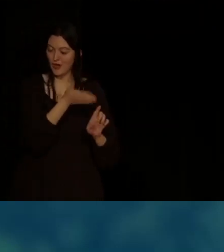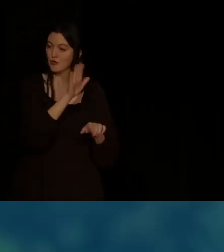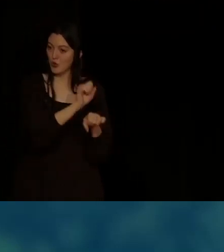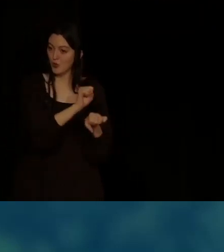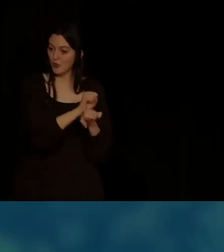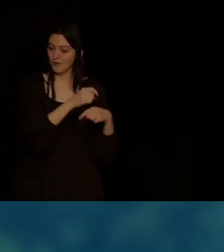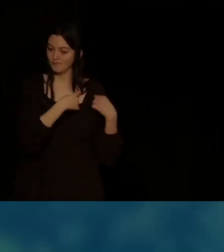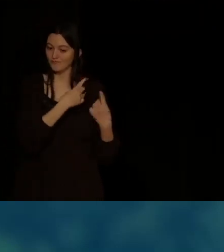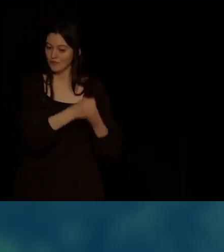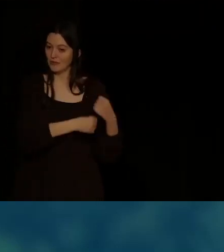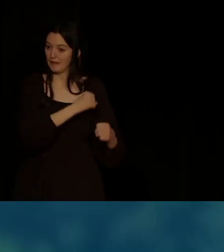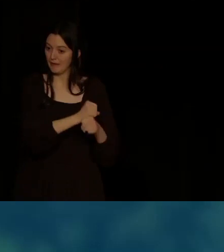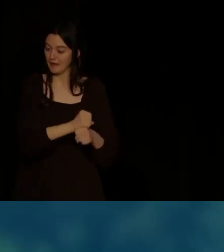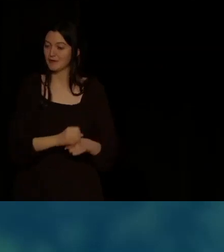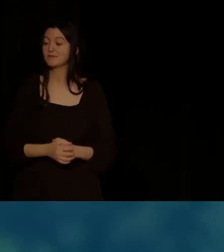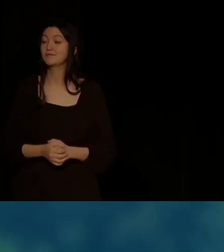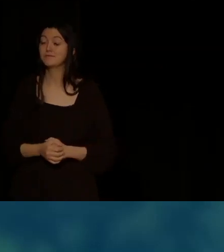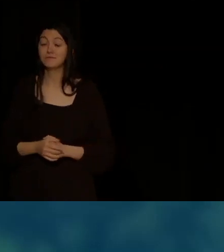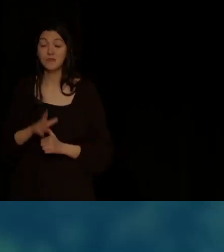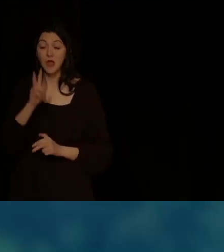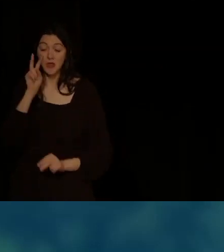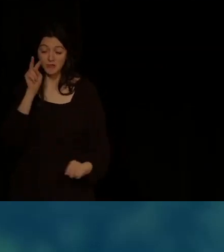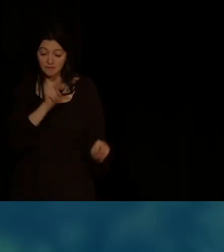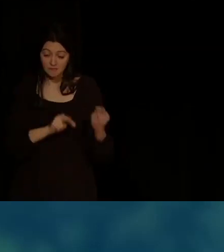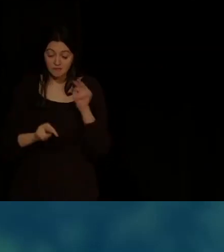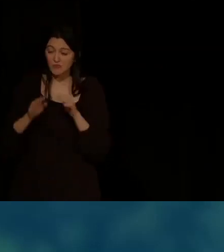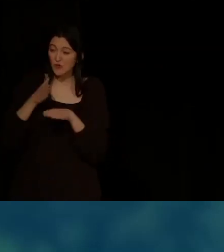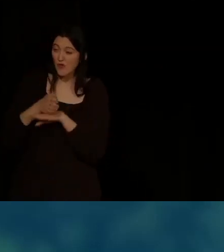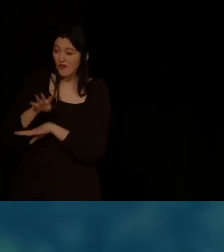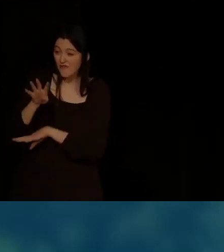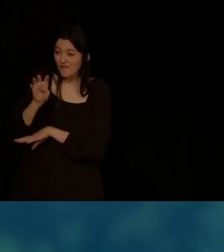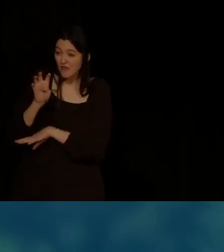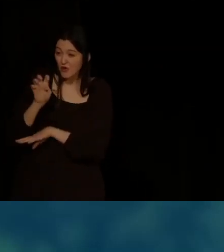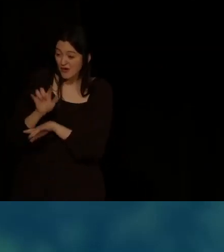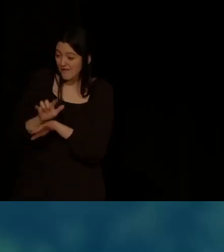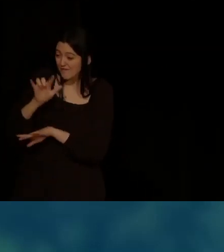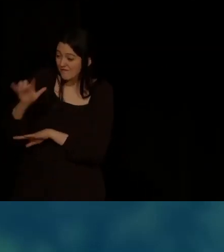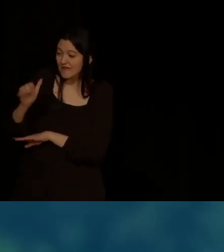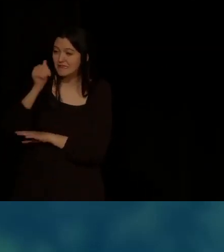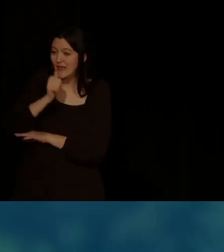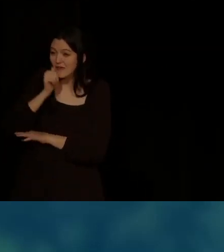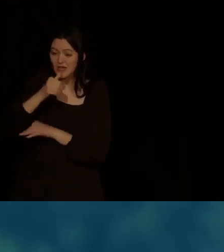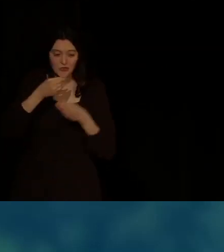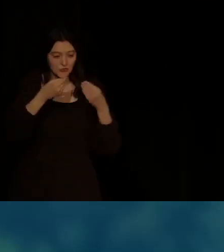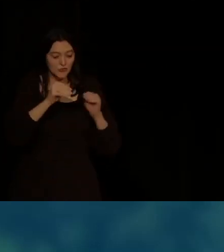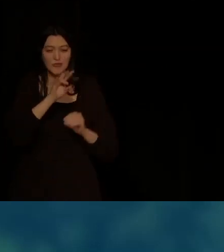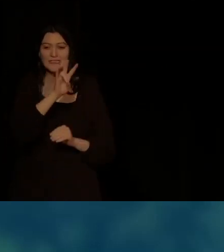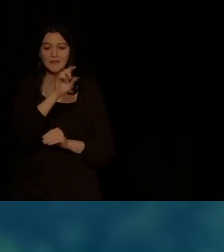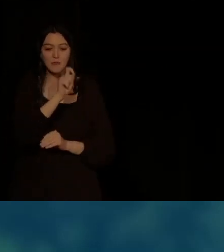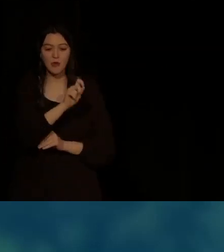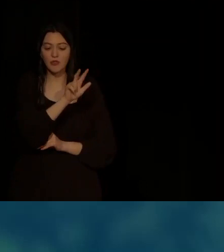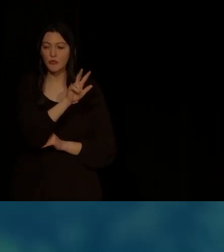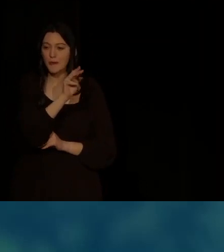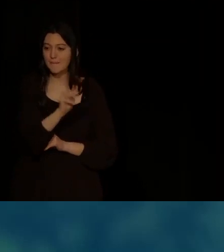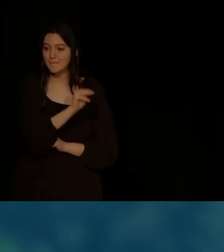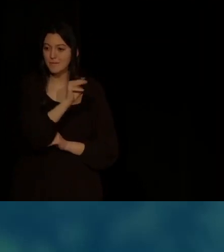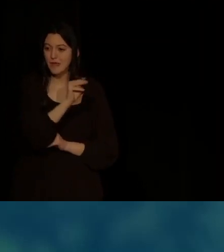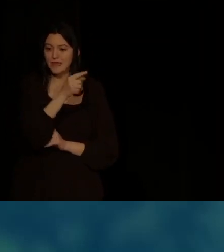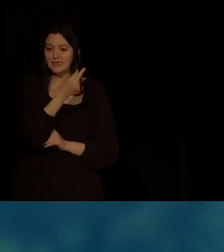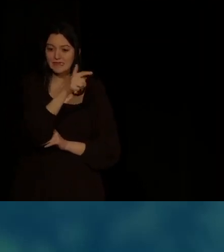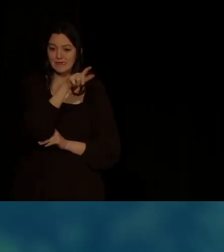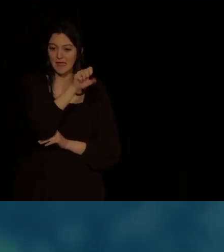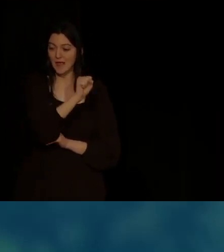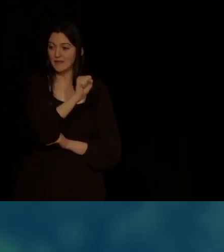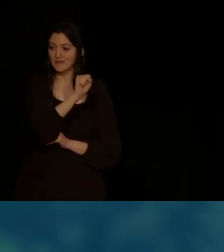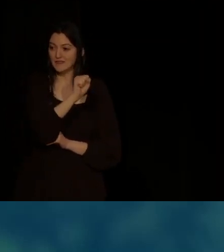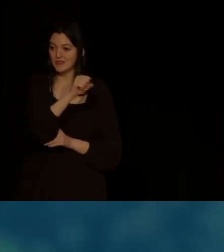year. They oversaw more than 400 flights daily and sold over 7.3 million gallons of